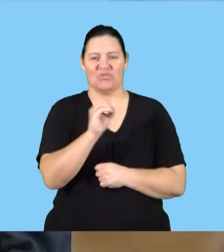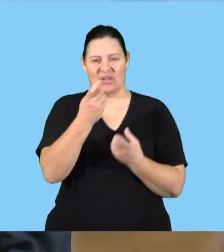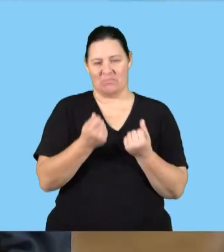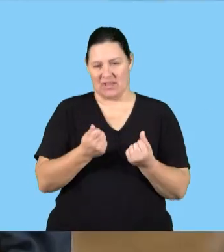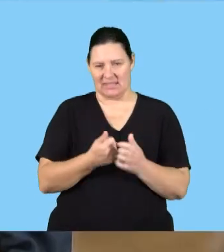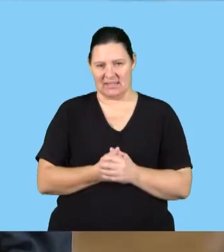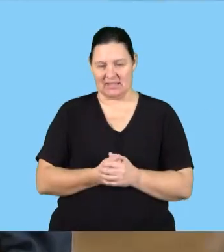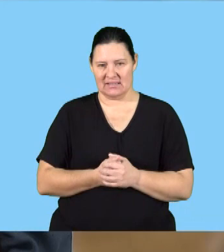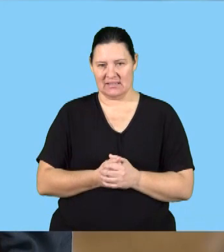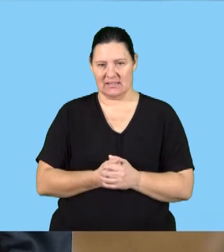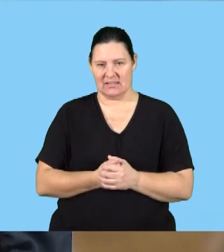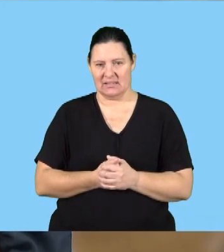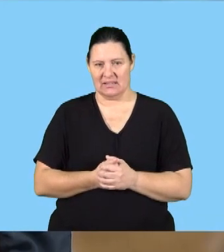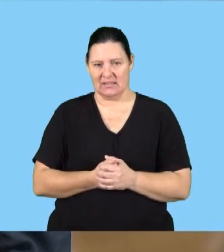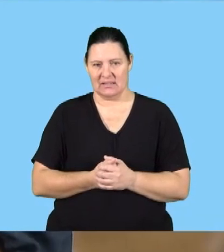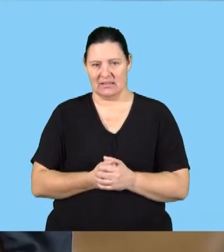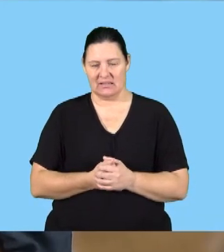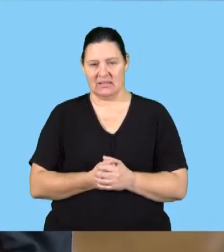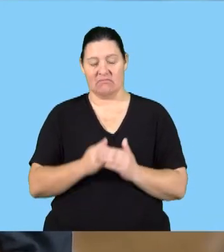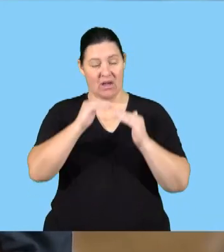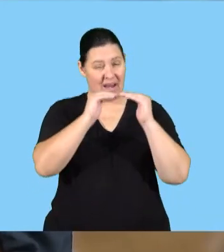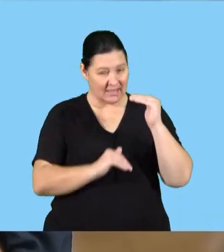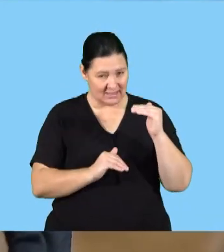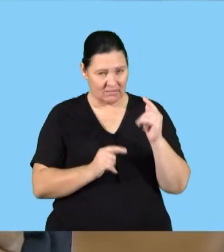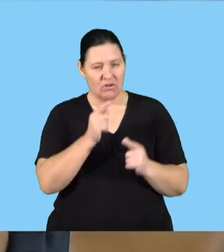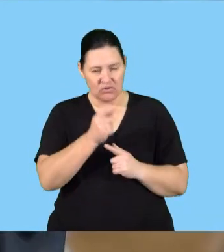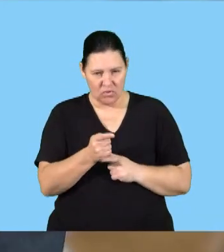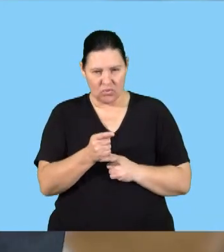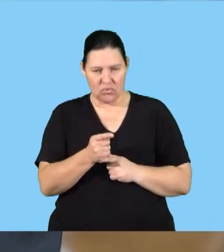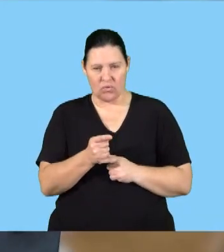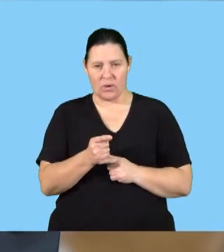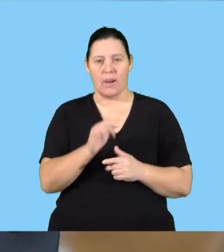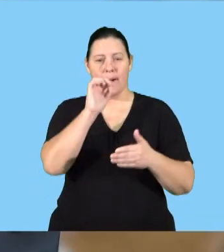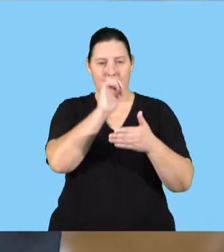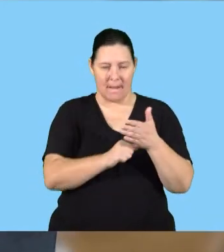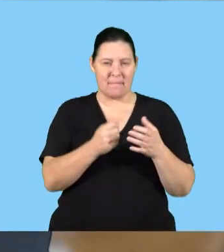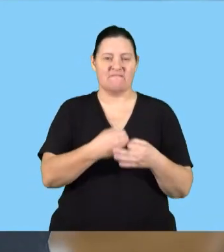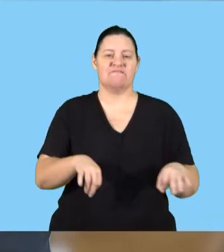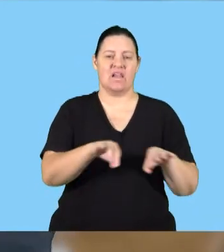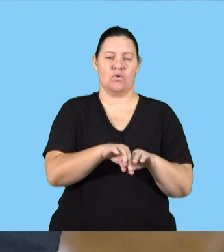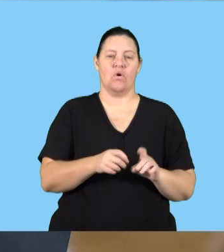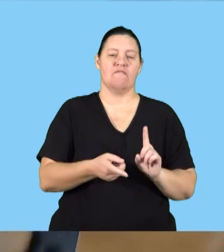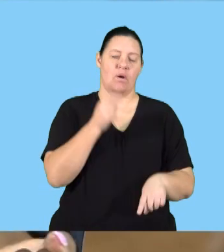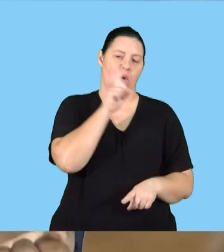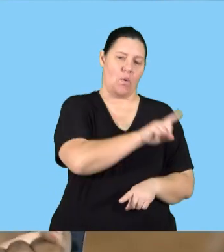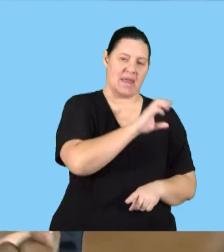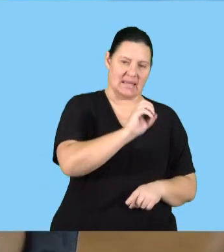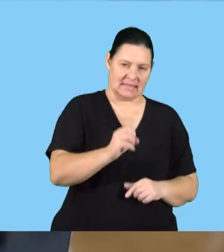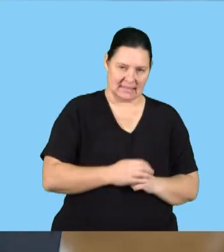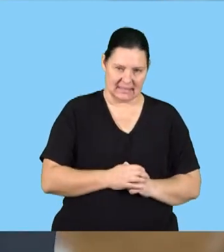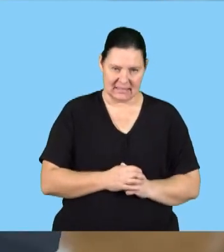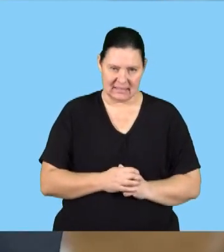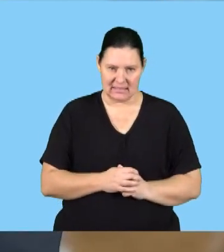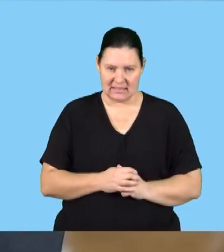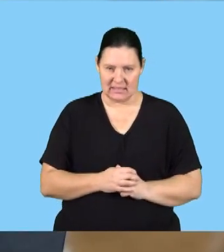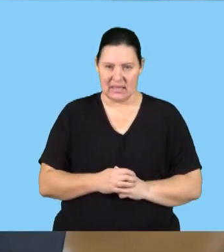original price. If there was the reduction, you simply subtract the value from the 100%,